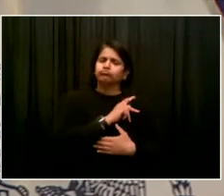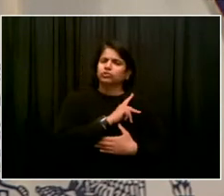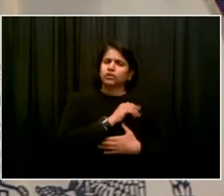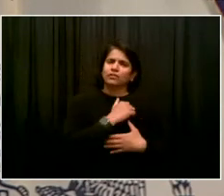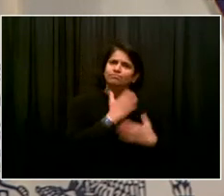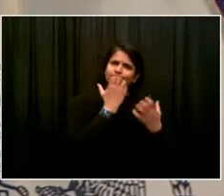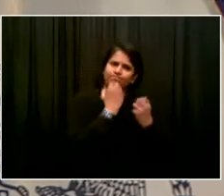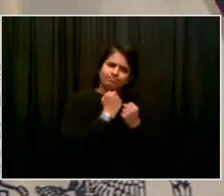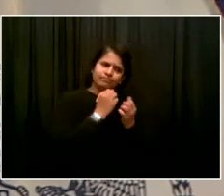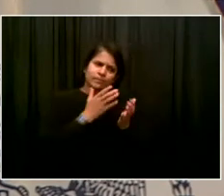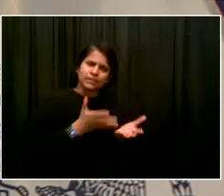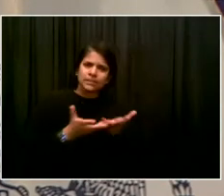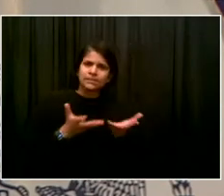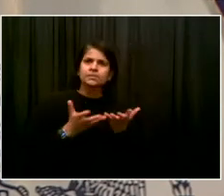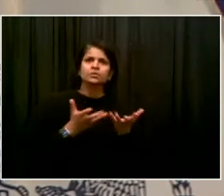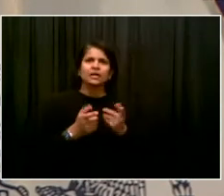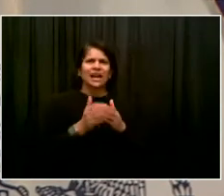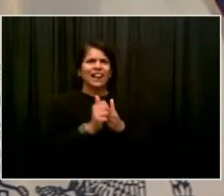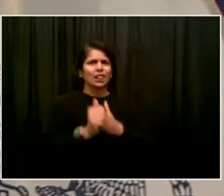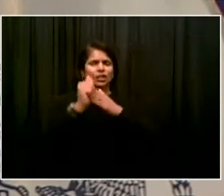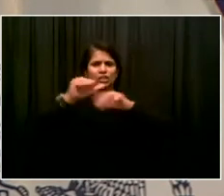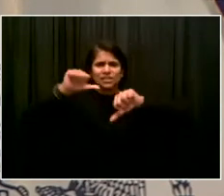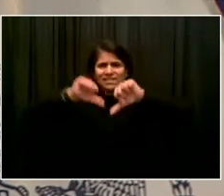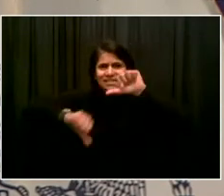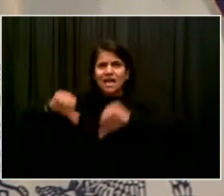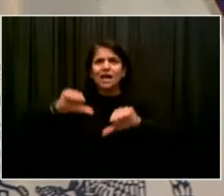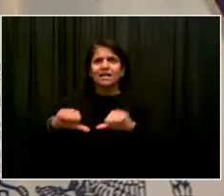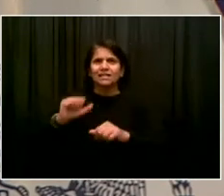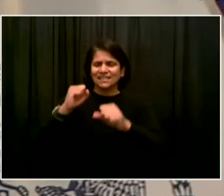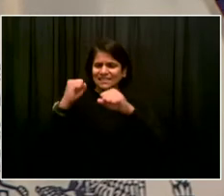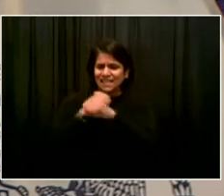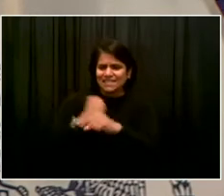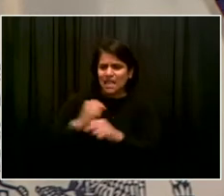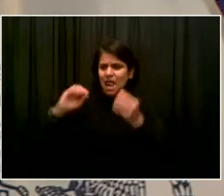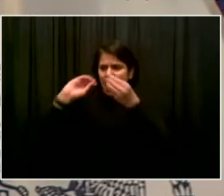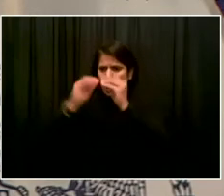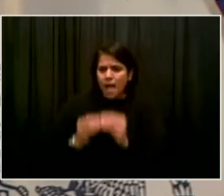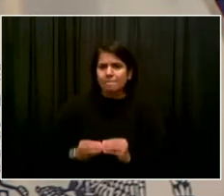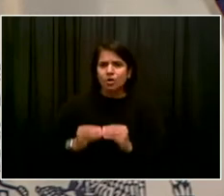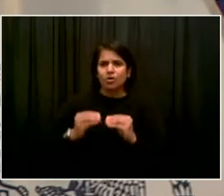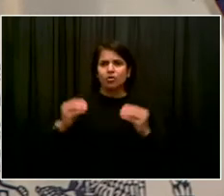about the human angle as well. My pleasure to introduce our doctor, Dr. Dave Choksi.